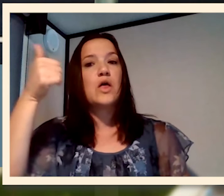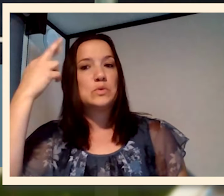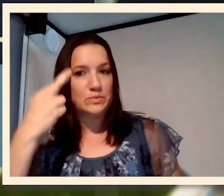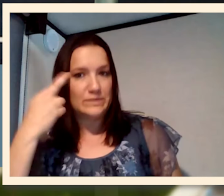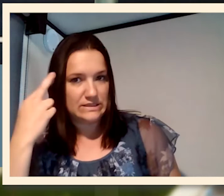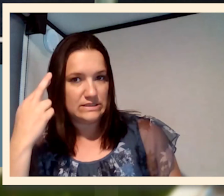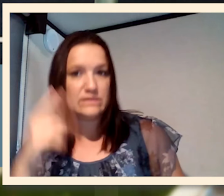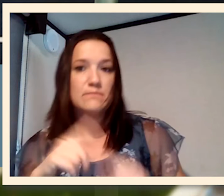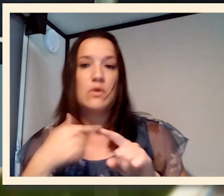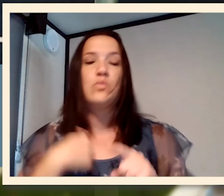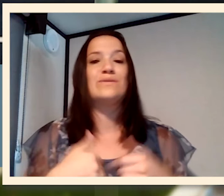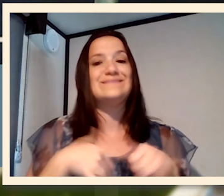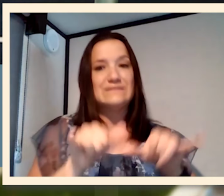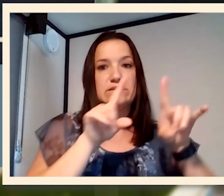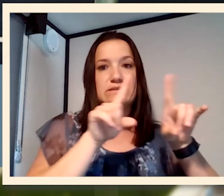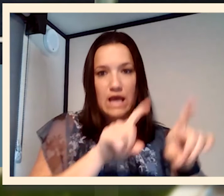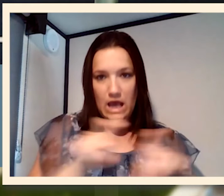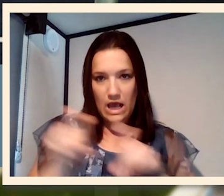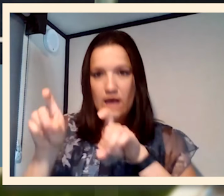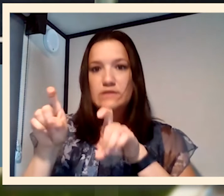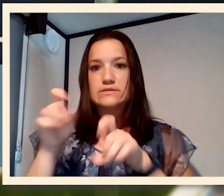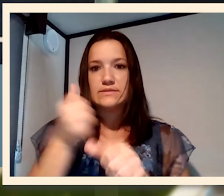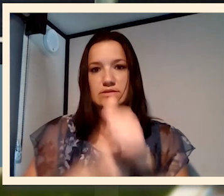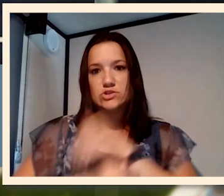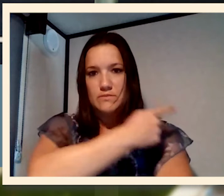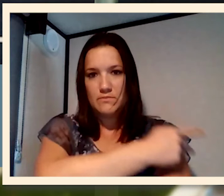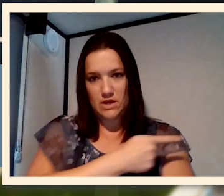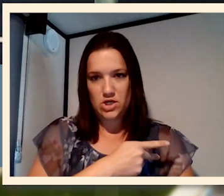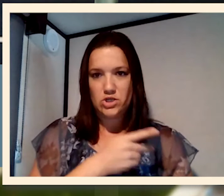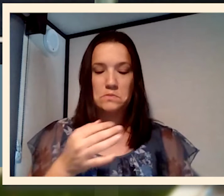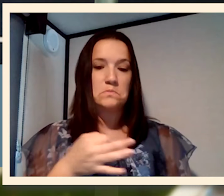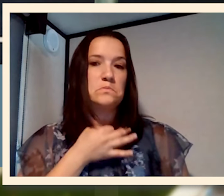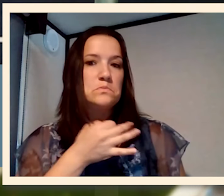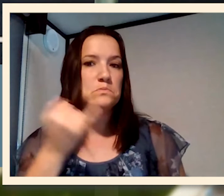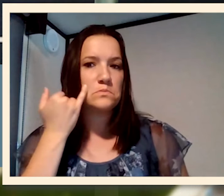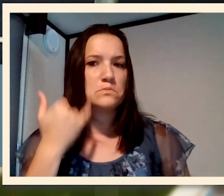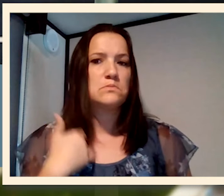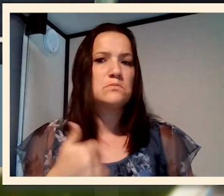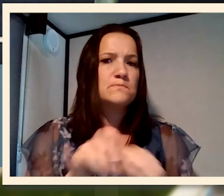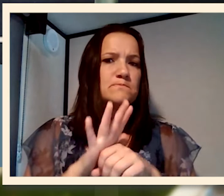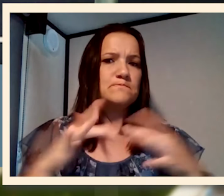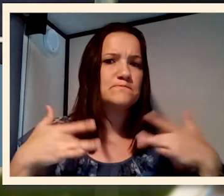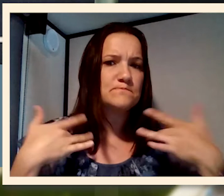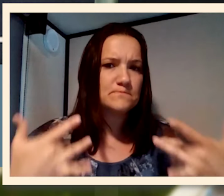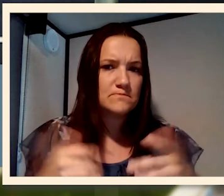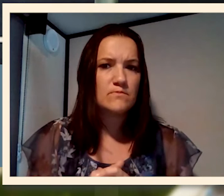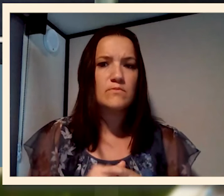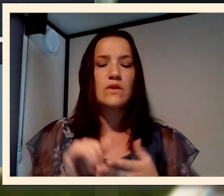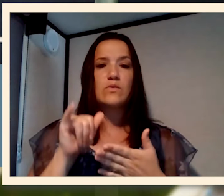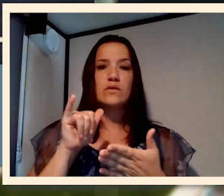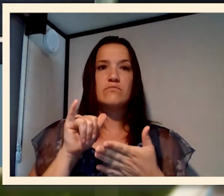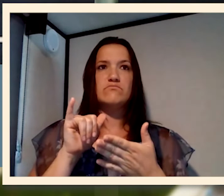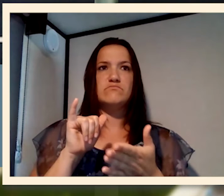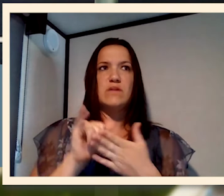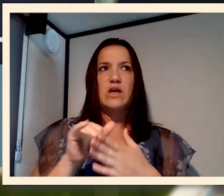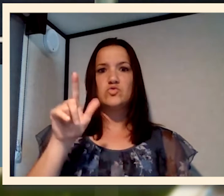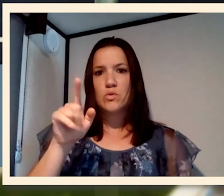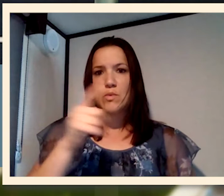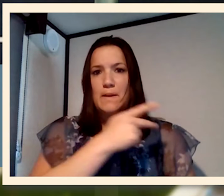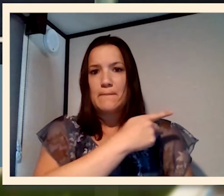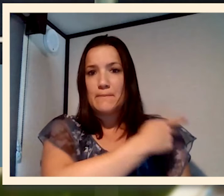positive patients are here for a different reason, but we do test every single patient that is admitted to see if they have